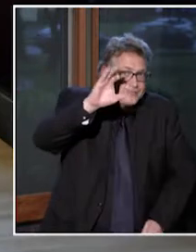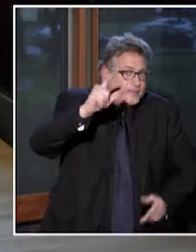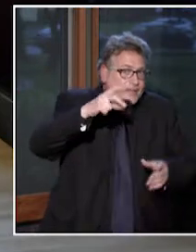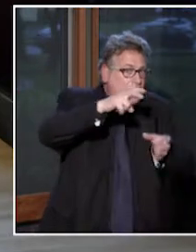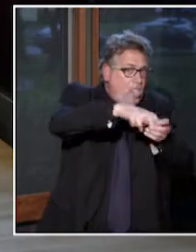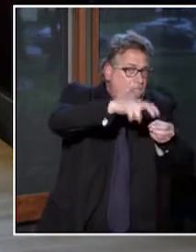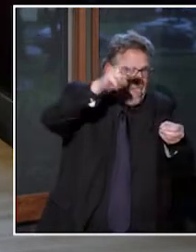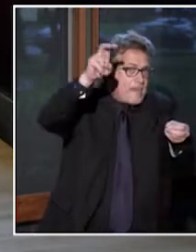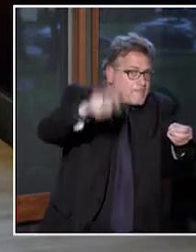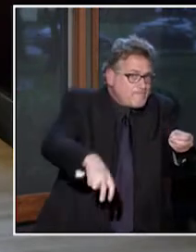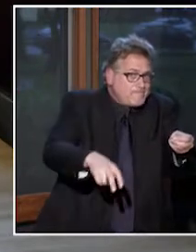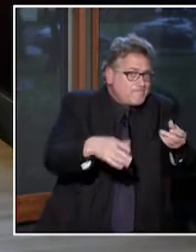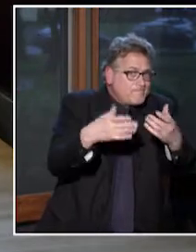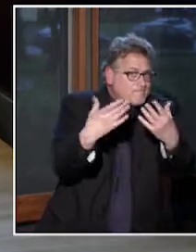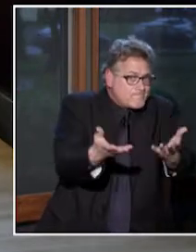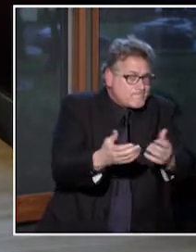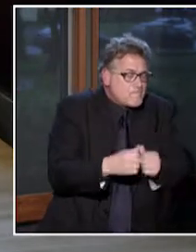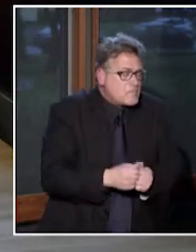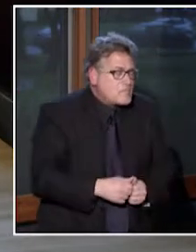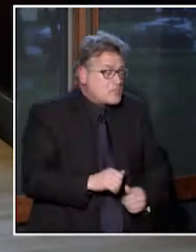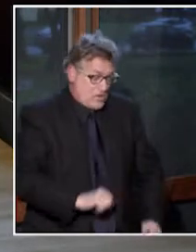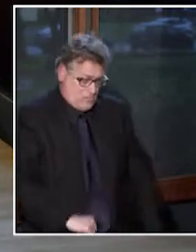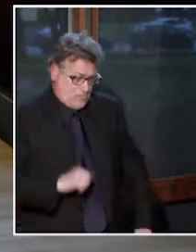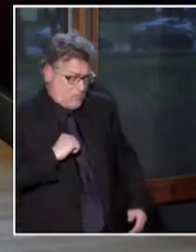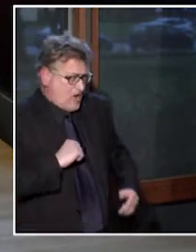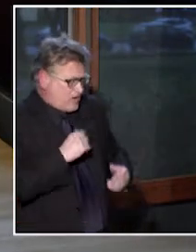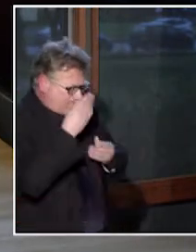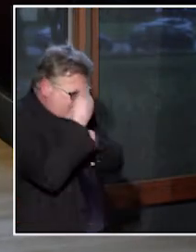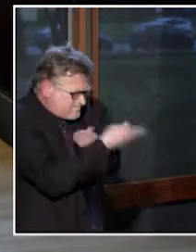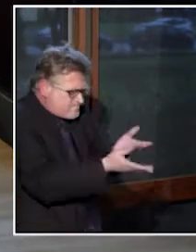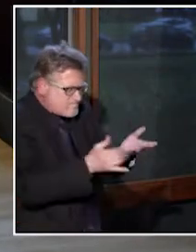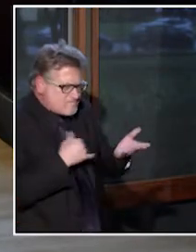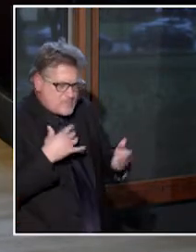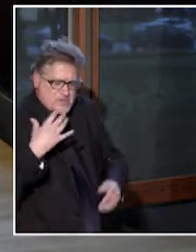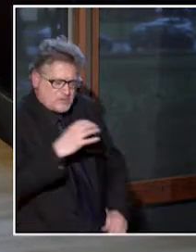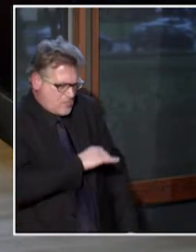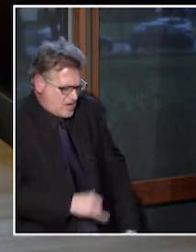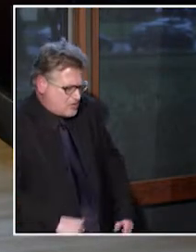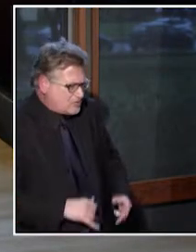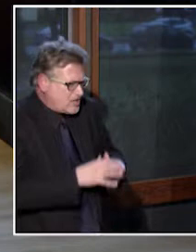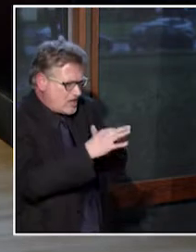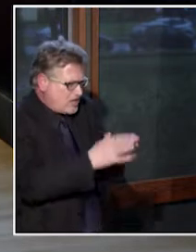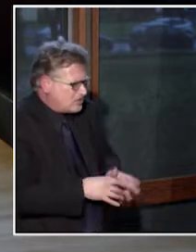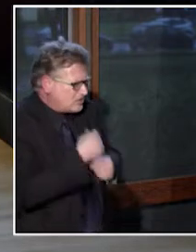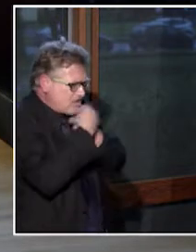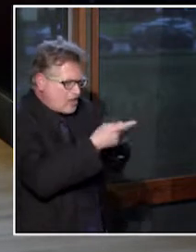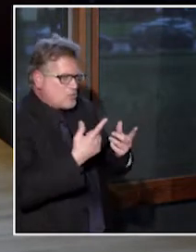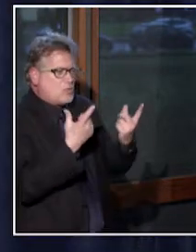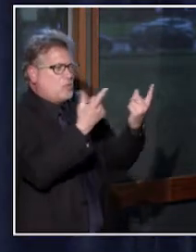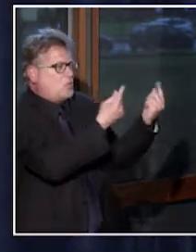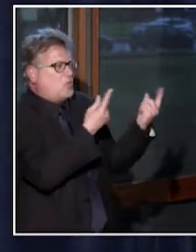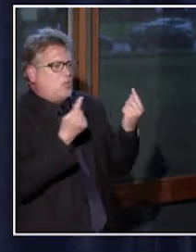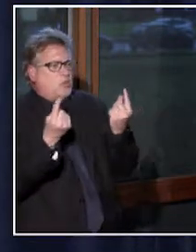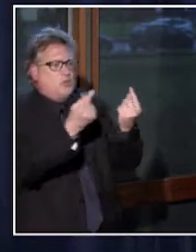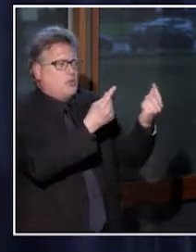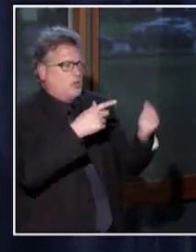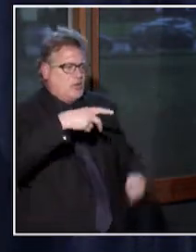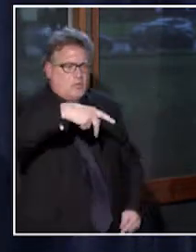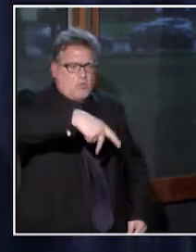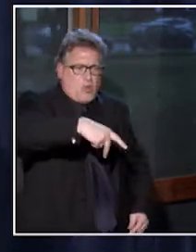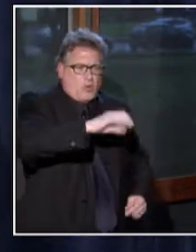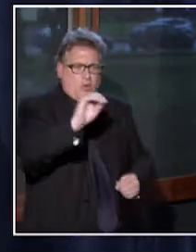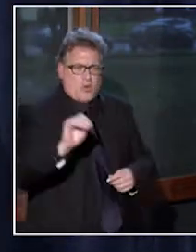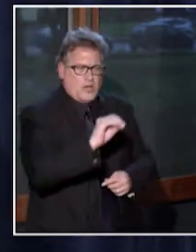I was proud to tell these leaders about the great things that have been done in Portland, Oregon, and in Multnomah